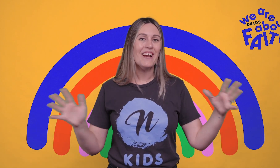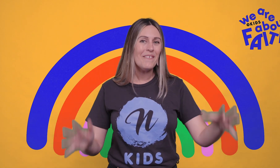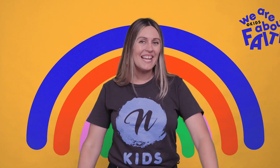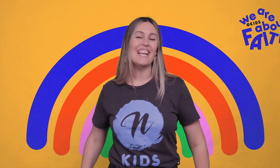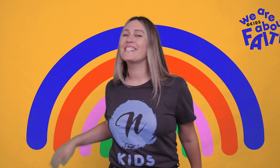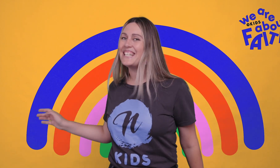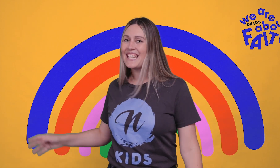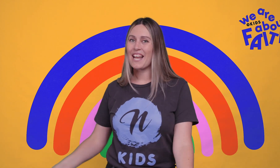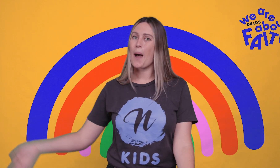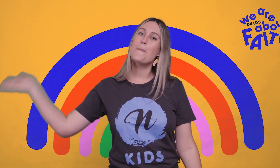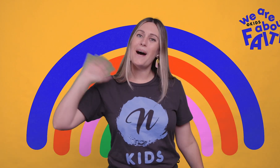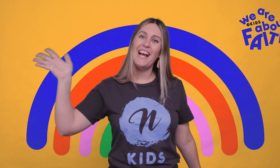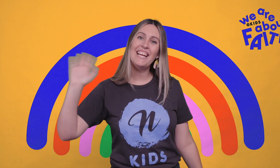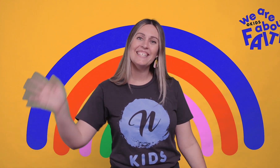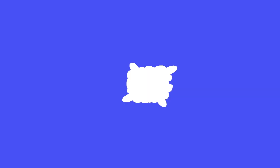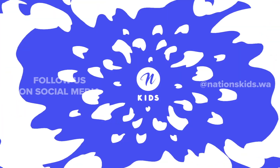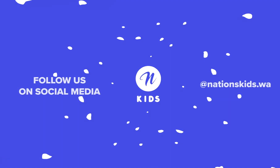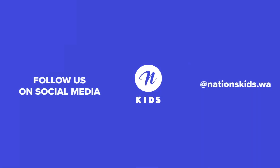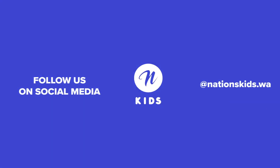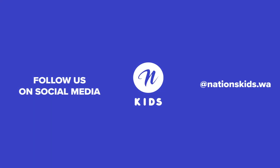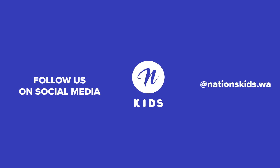Have a great week. And I'll see you later. Bye. Bye.